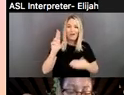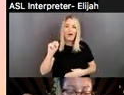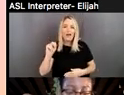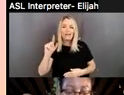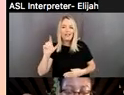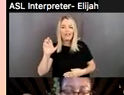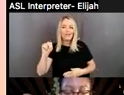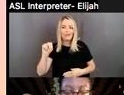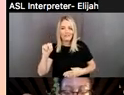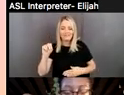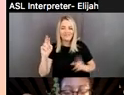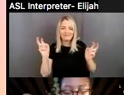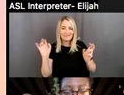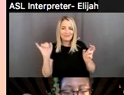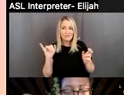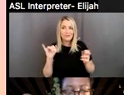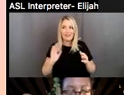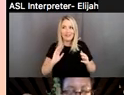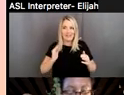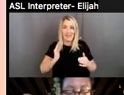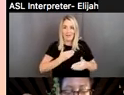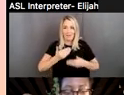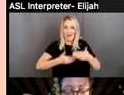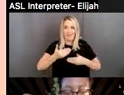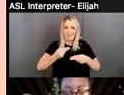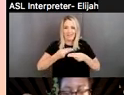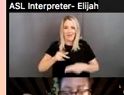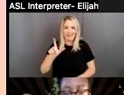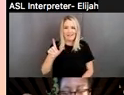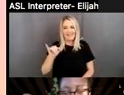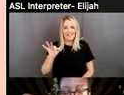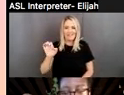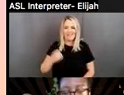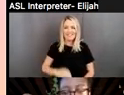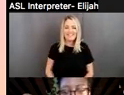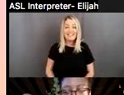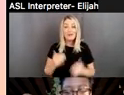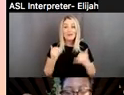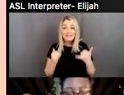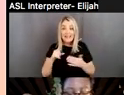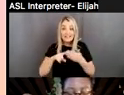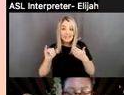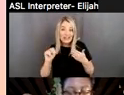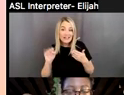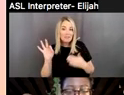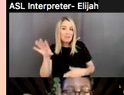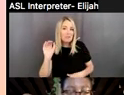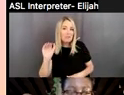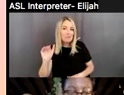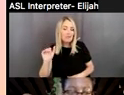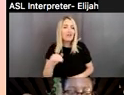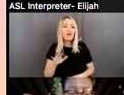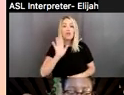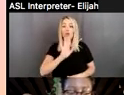life. So our check-in prompt for today is, looking at the landscape of your